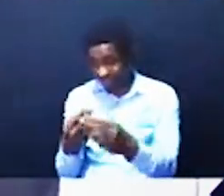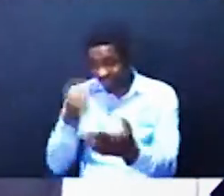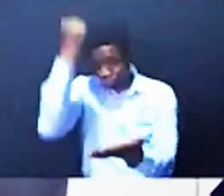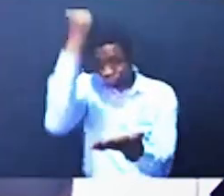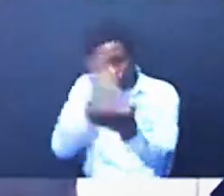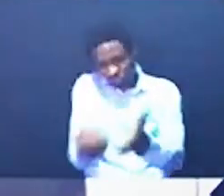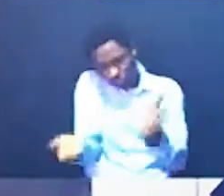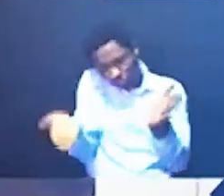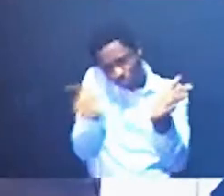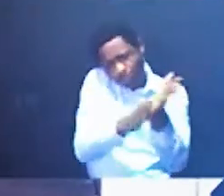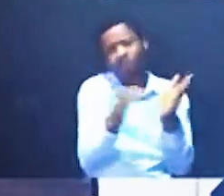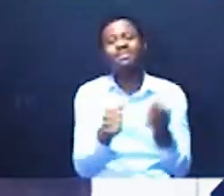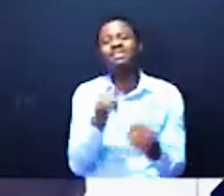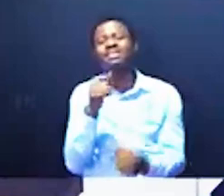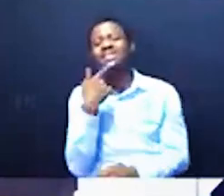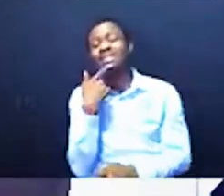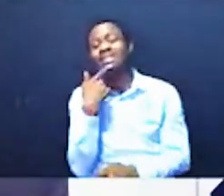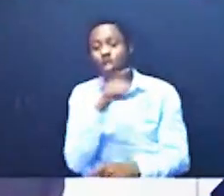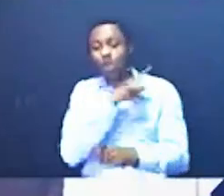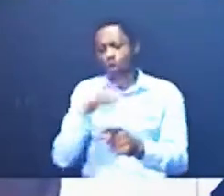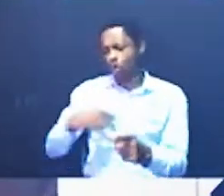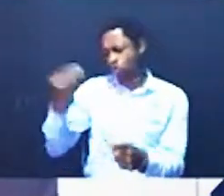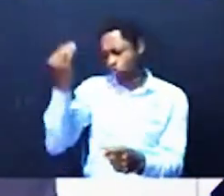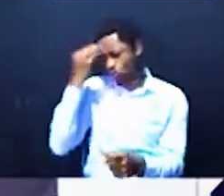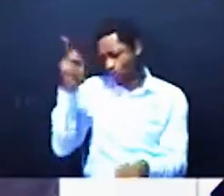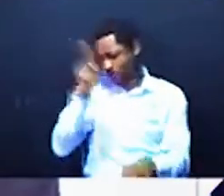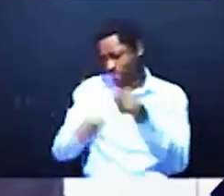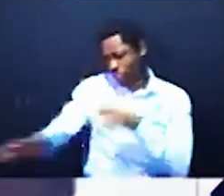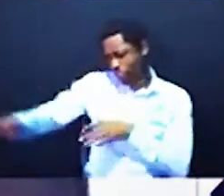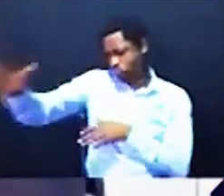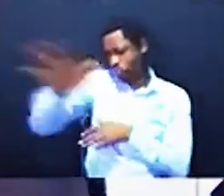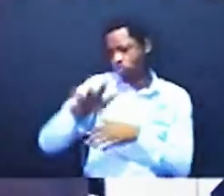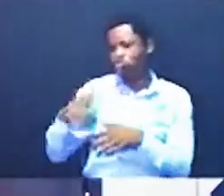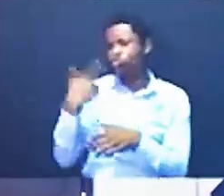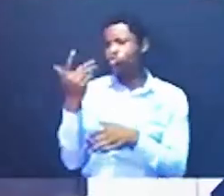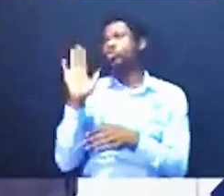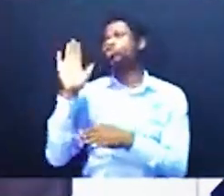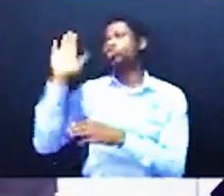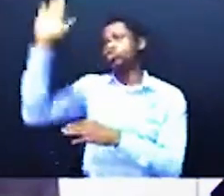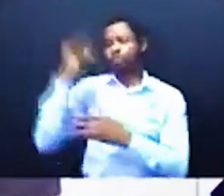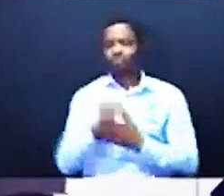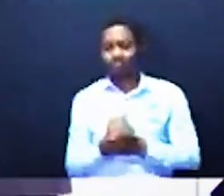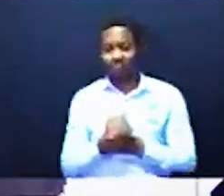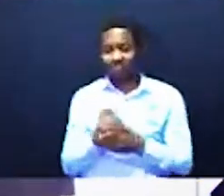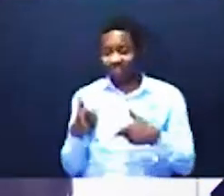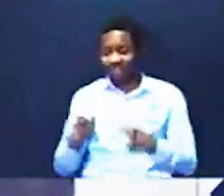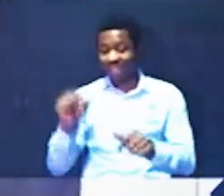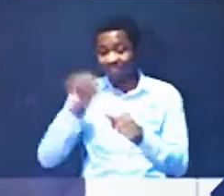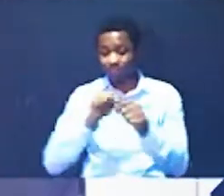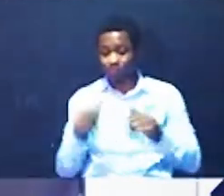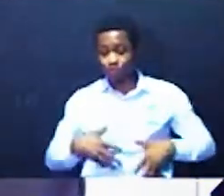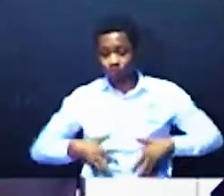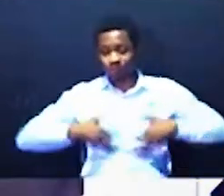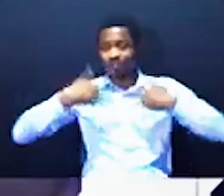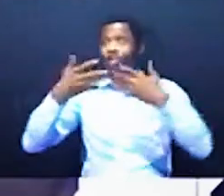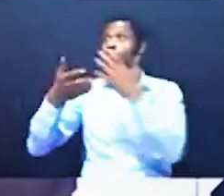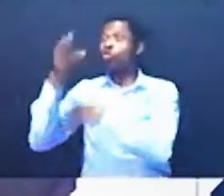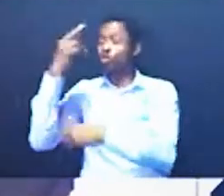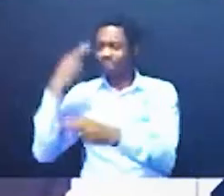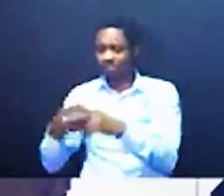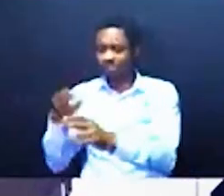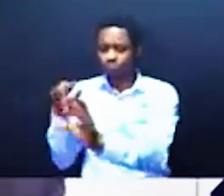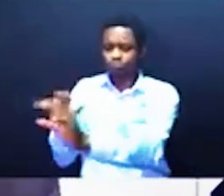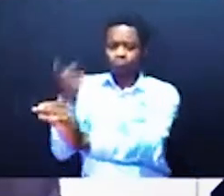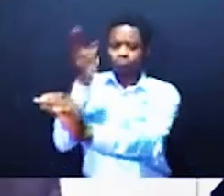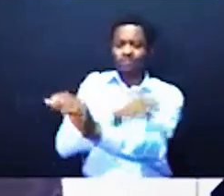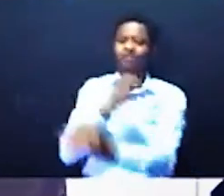was answer anui. The Lord knows those who are his. The Radini mwa wa yano dear. Let everyone that confesses the name of the Lord depart from